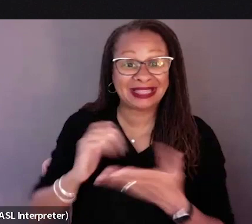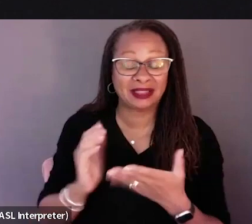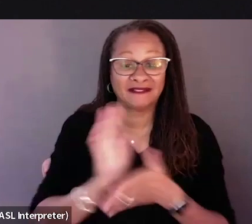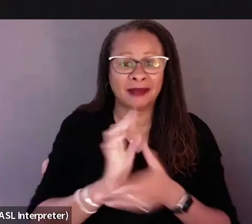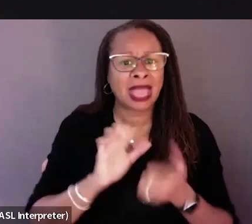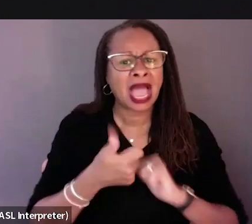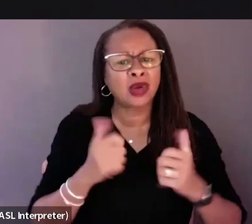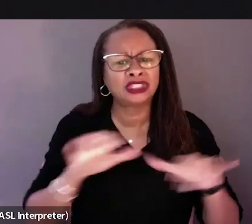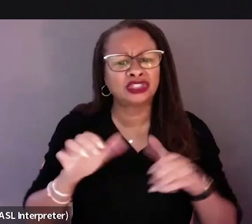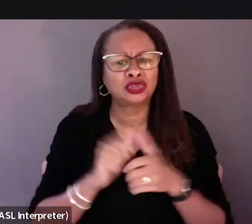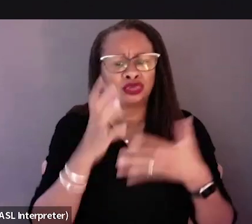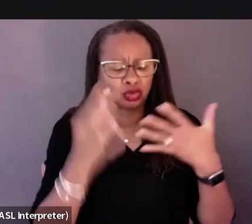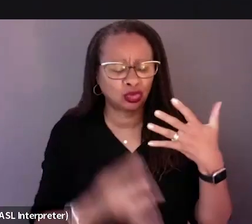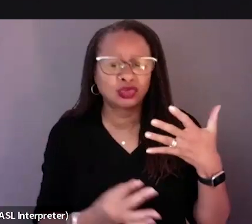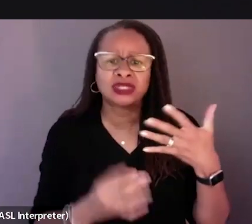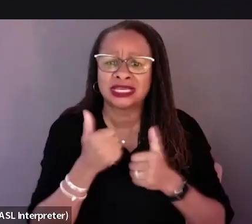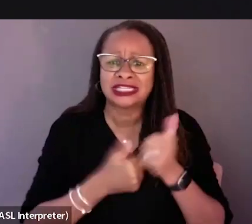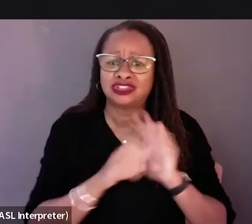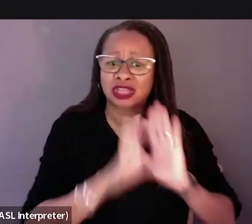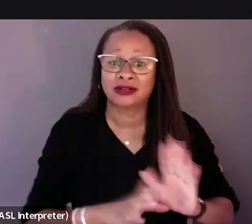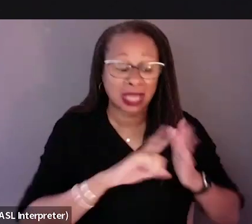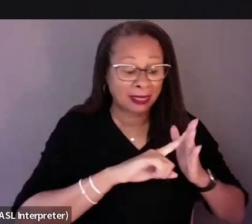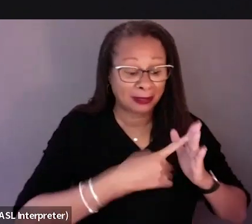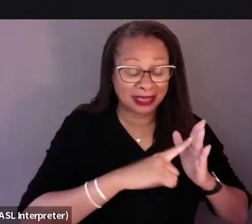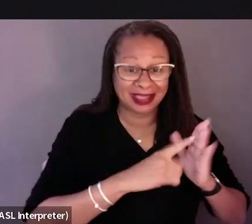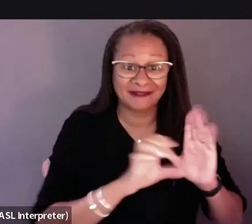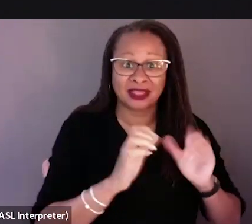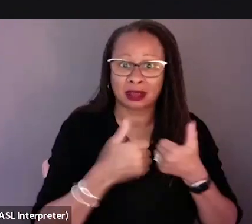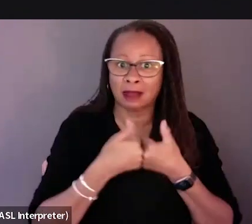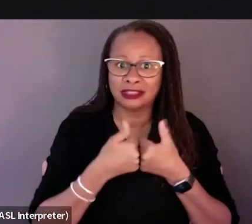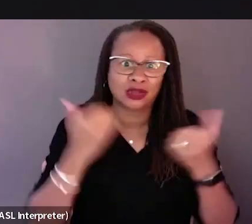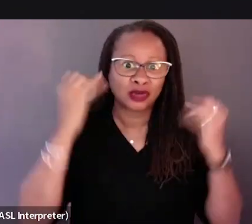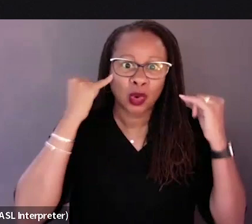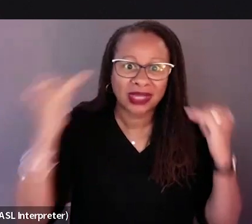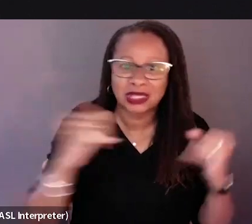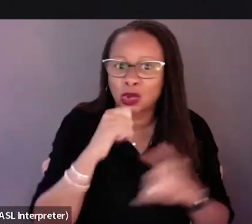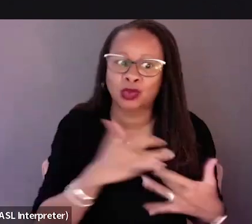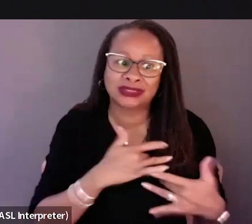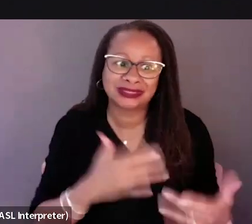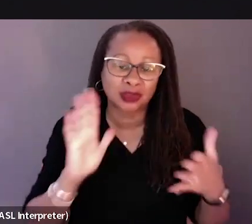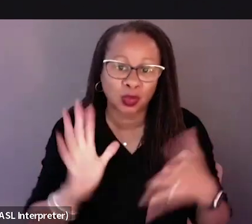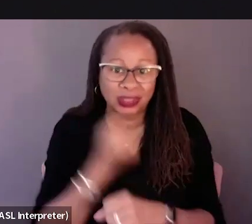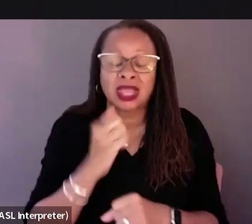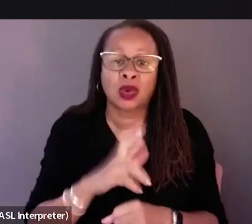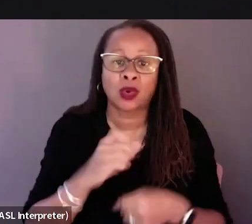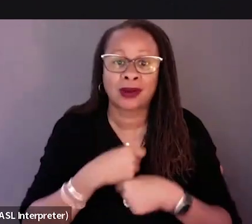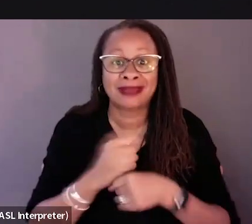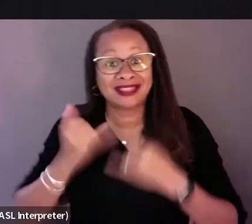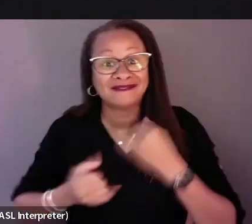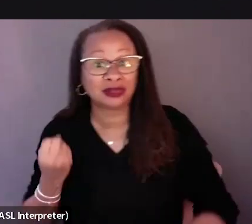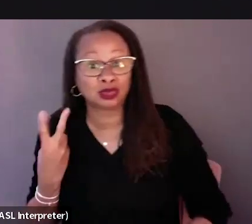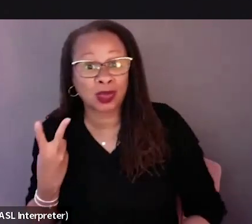the characters? Because of course at the beginning of the competition there's no way of knowing really who is likely to win or even make, say, the final